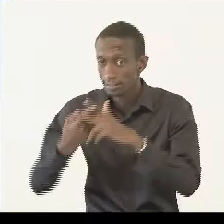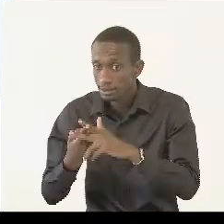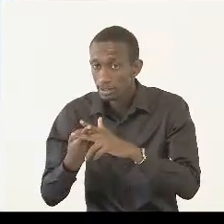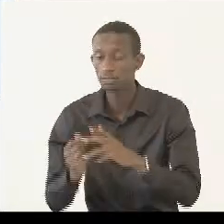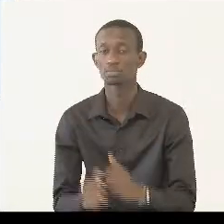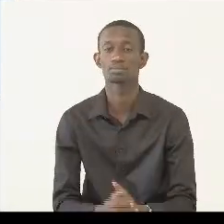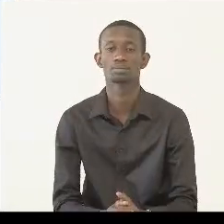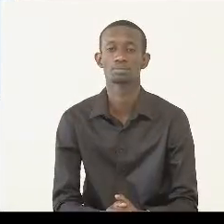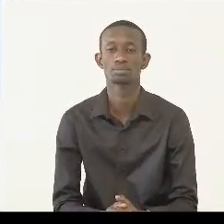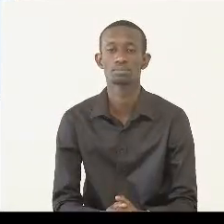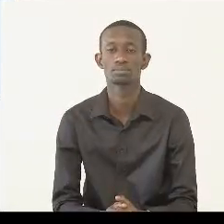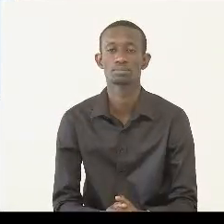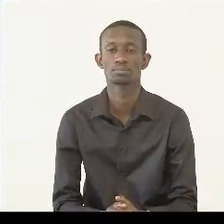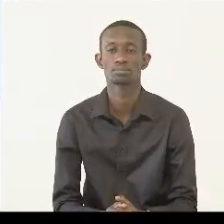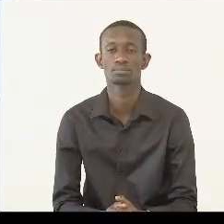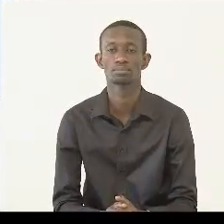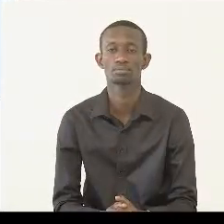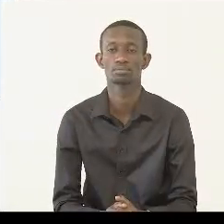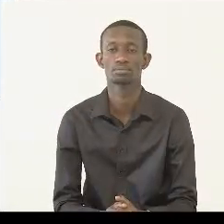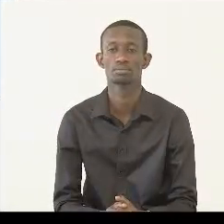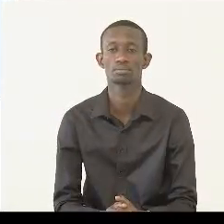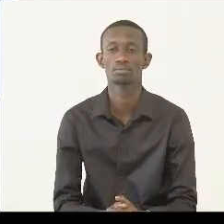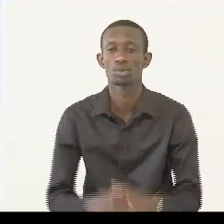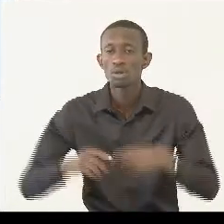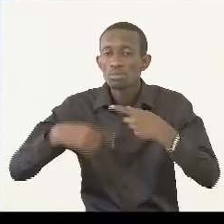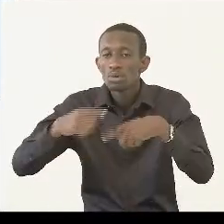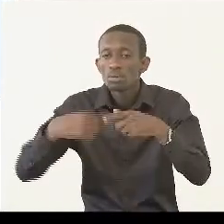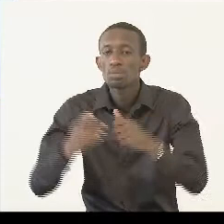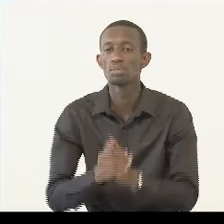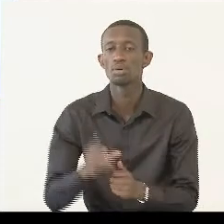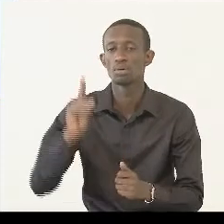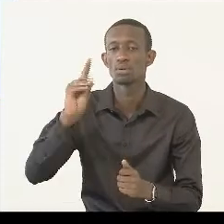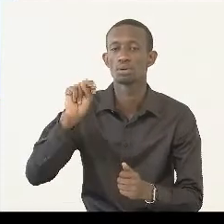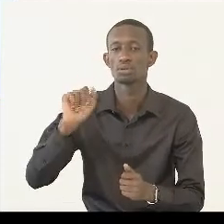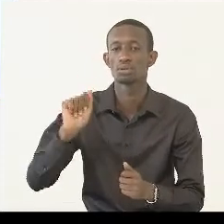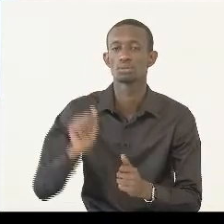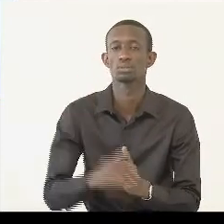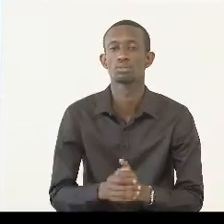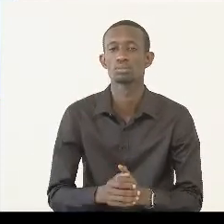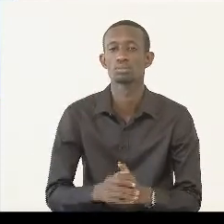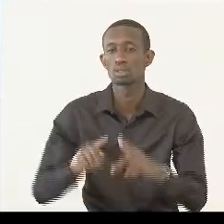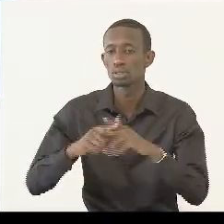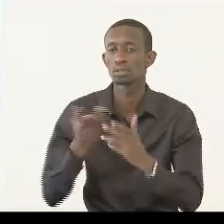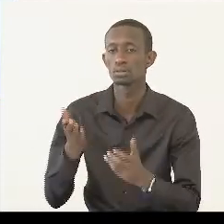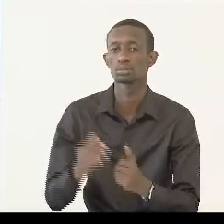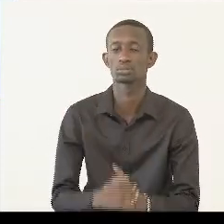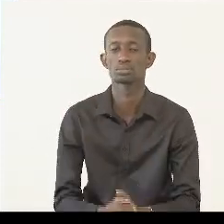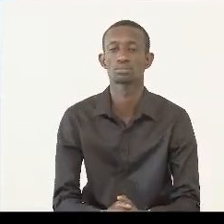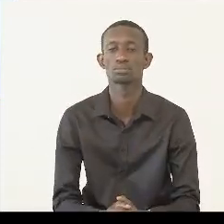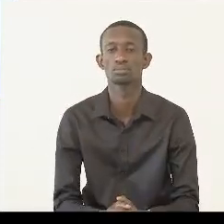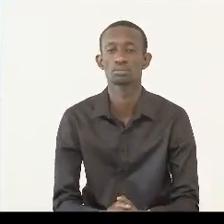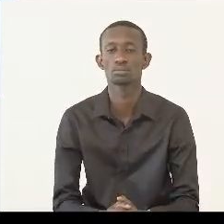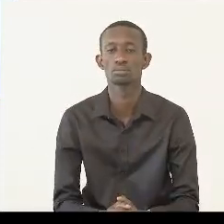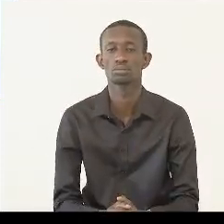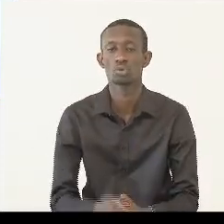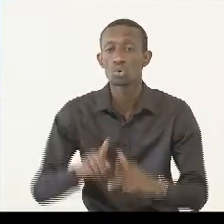DNA. An enzyme called So the process begins now. binds to the primer. Add up. The new strand of DNA. Use